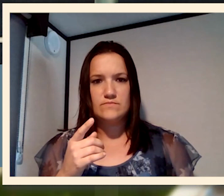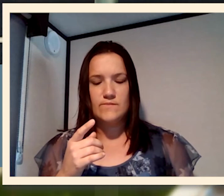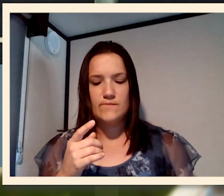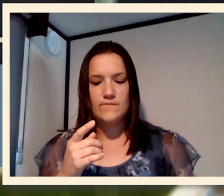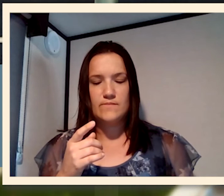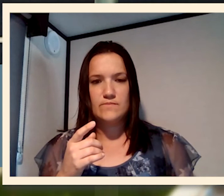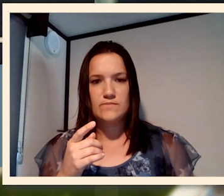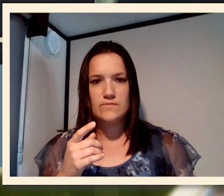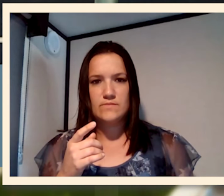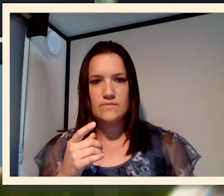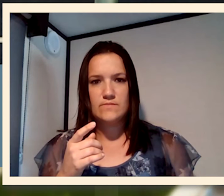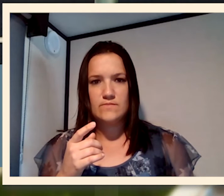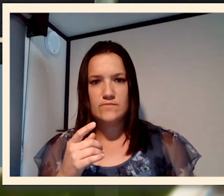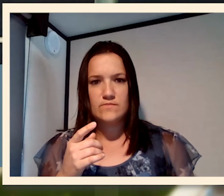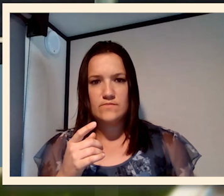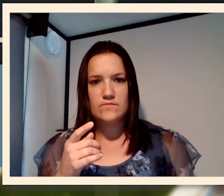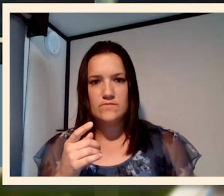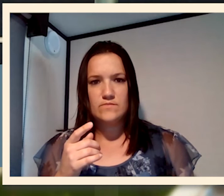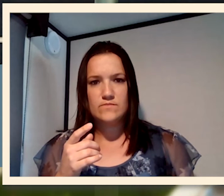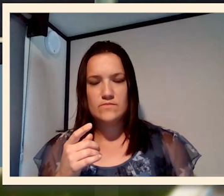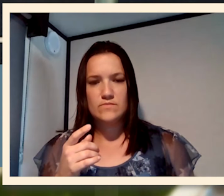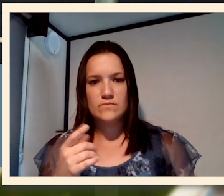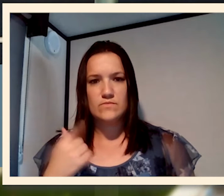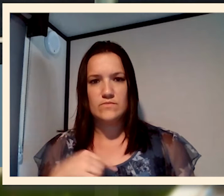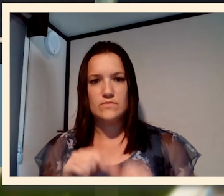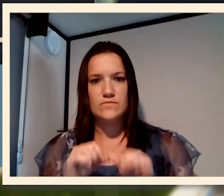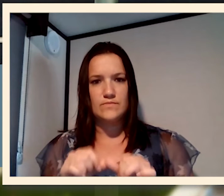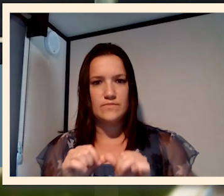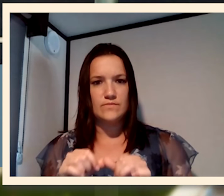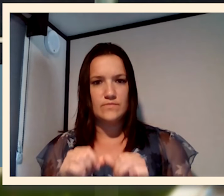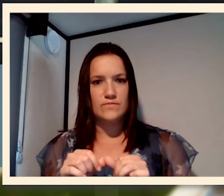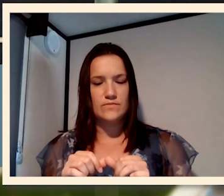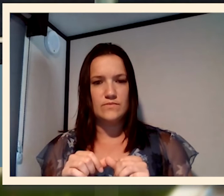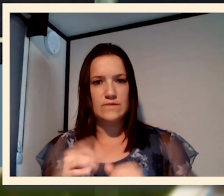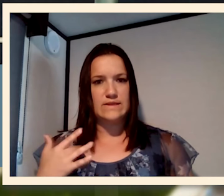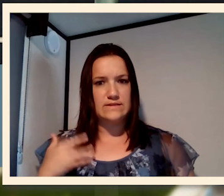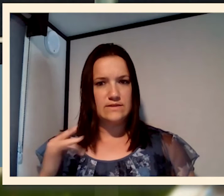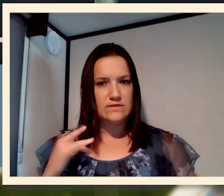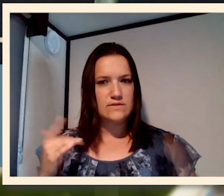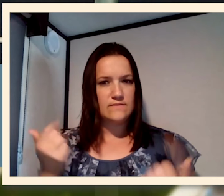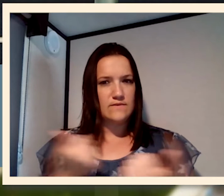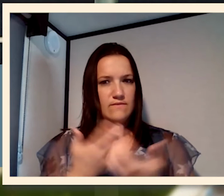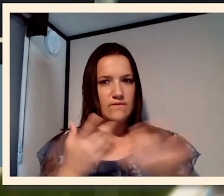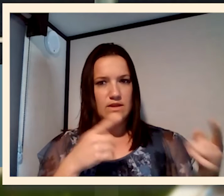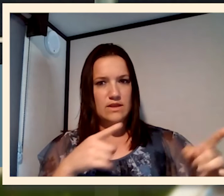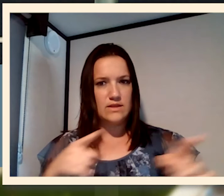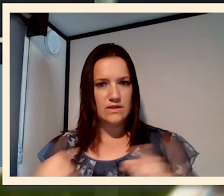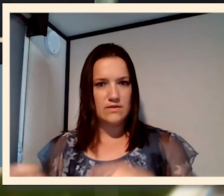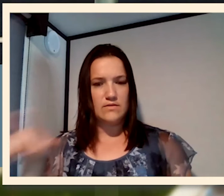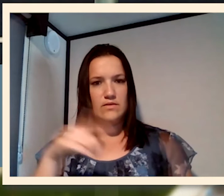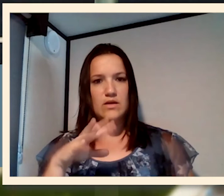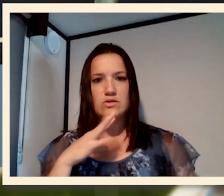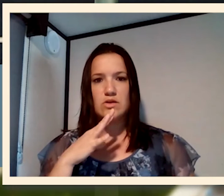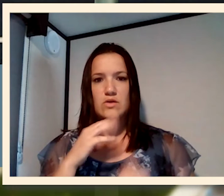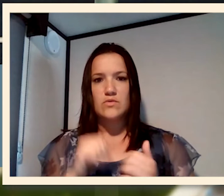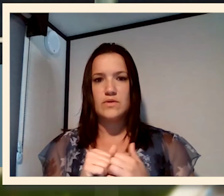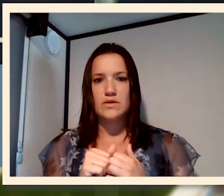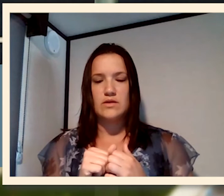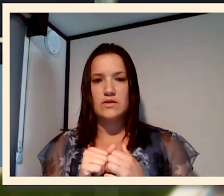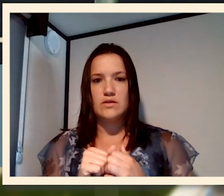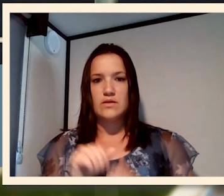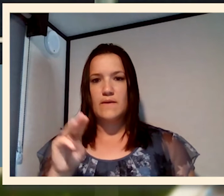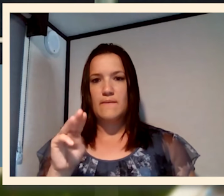the recent event, but probably just, you know, continuing to be sensitive to everything going